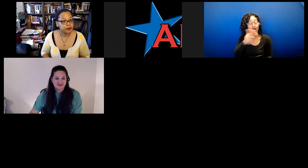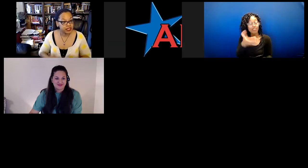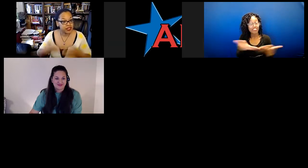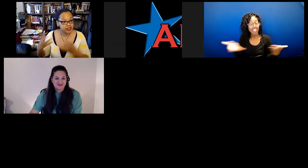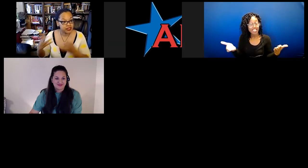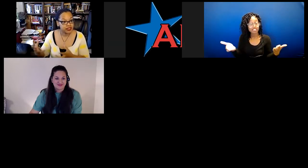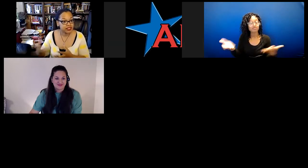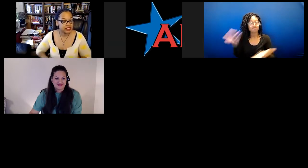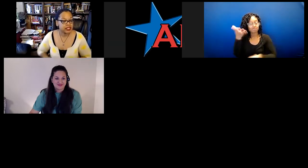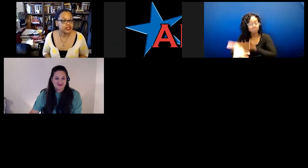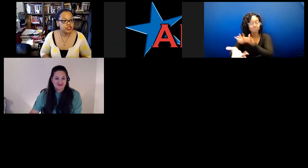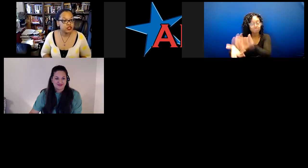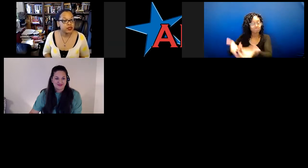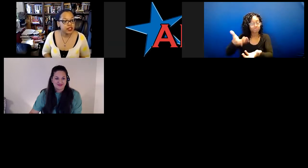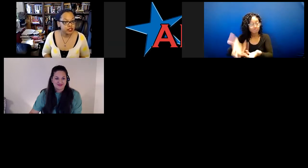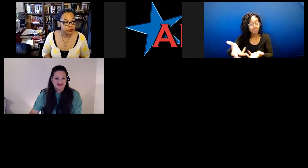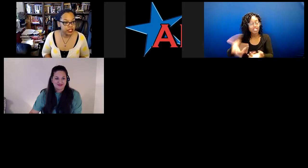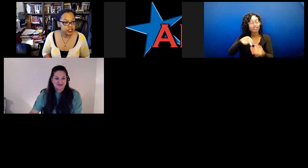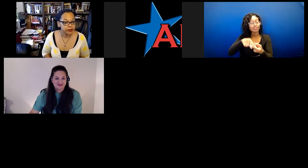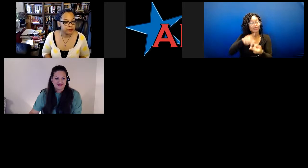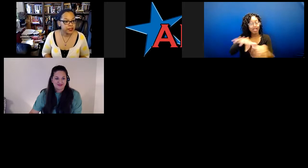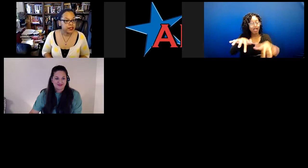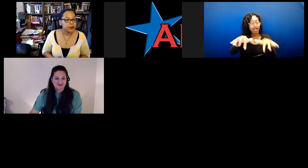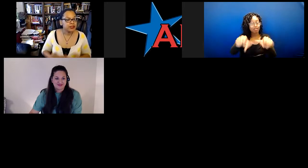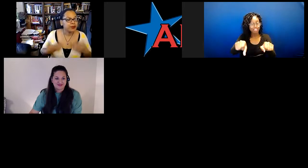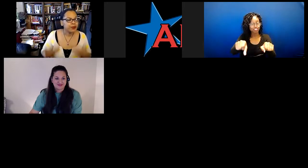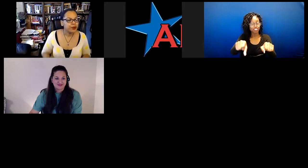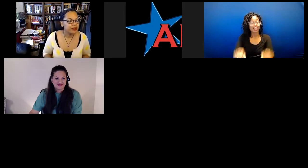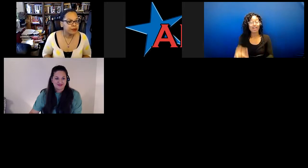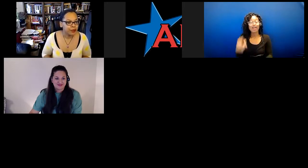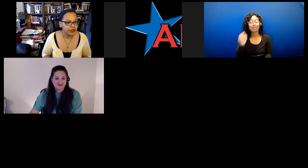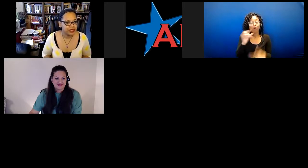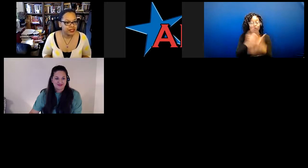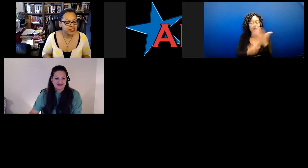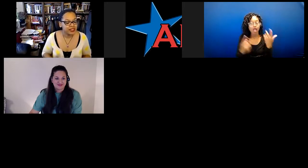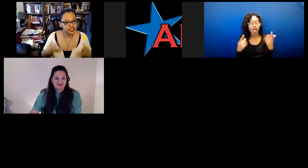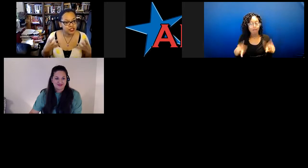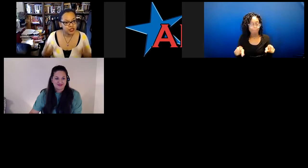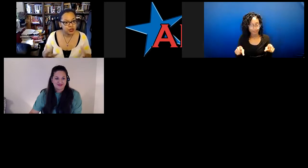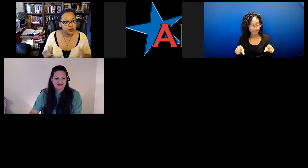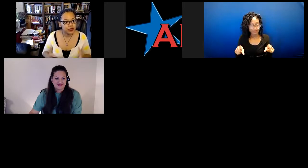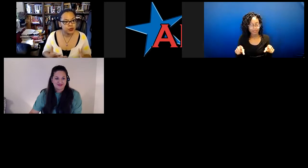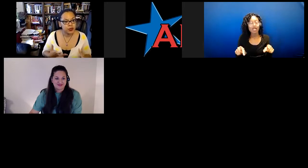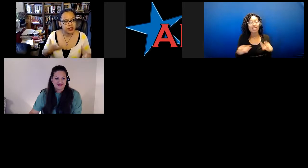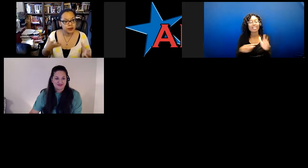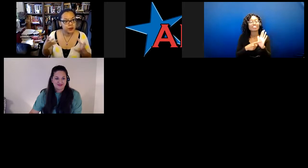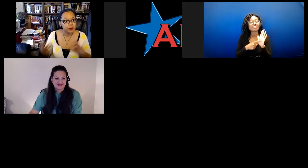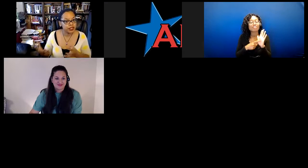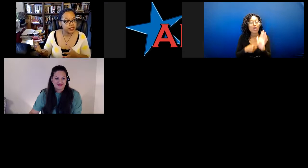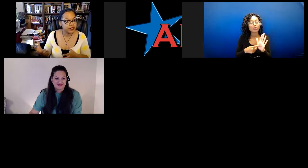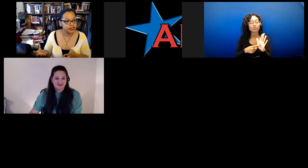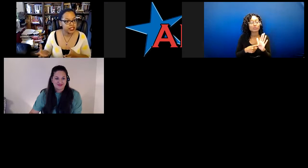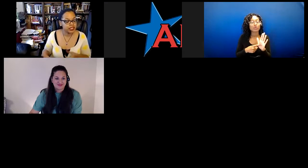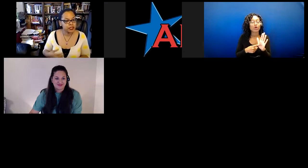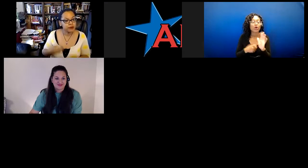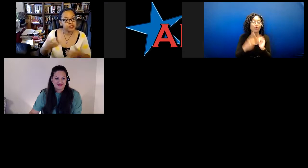of necessities to that occupation. What's important about this is that it shows one